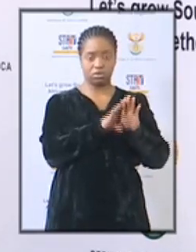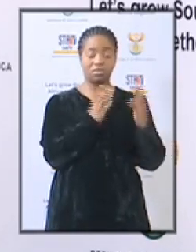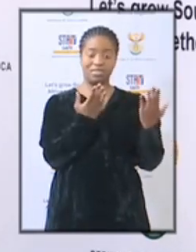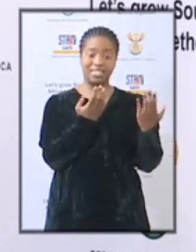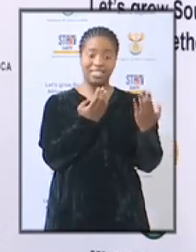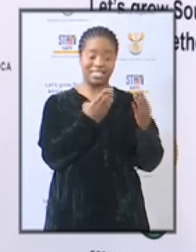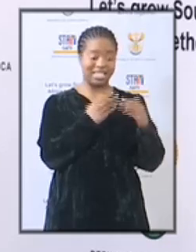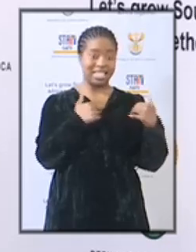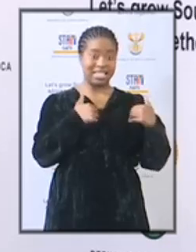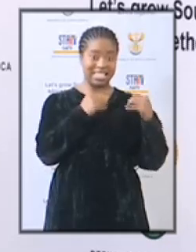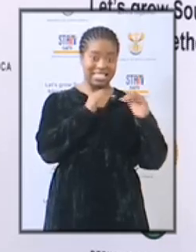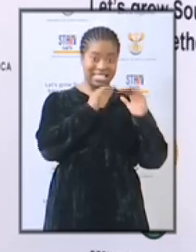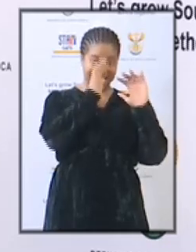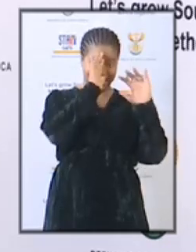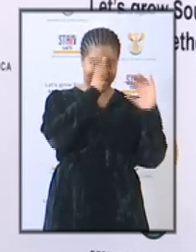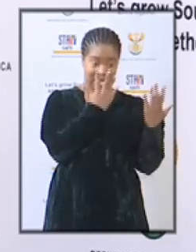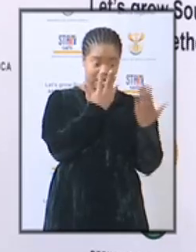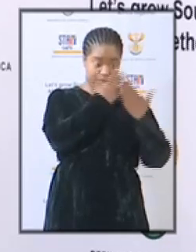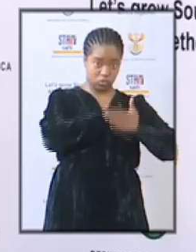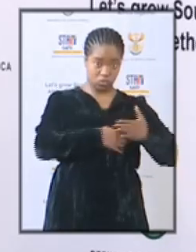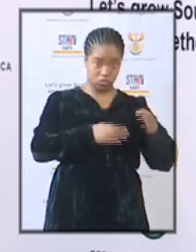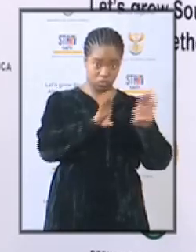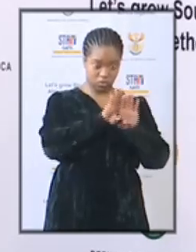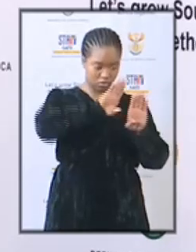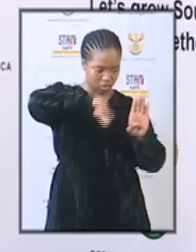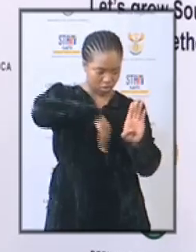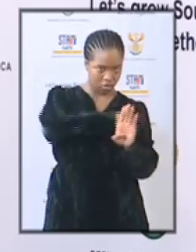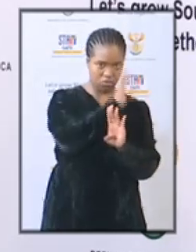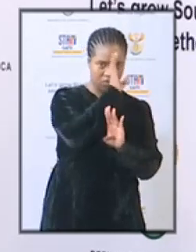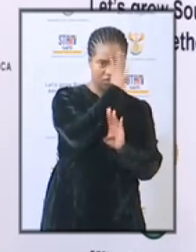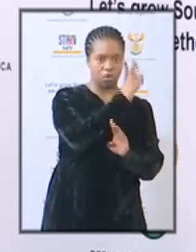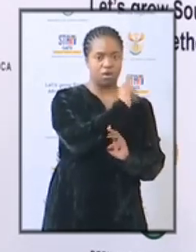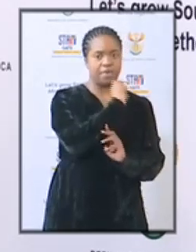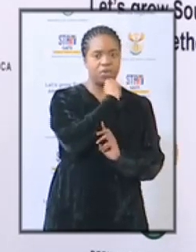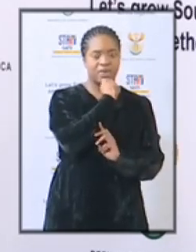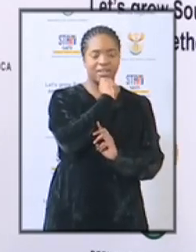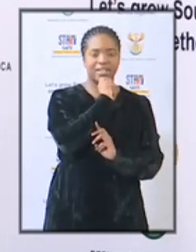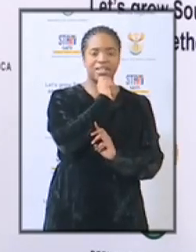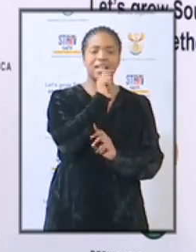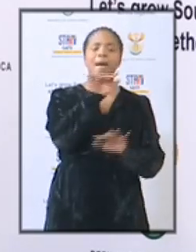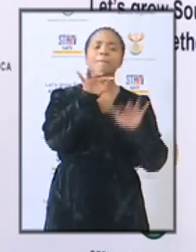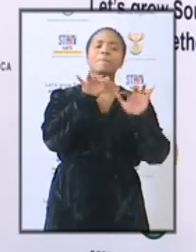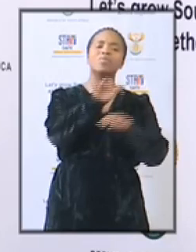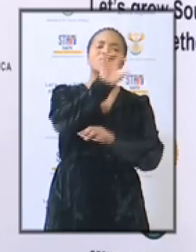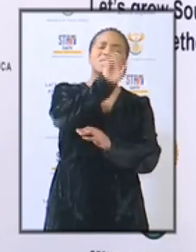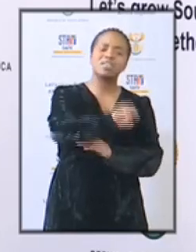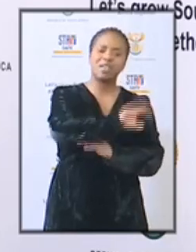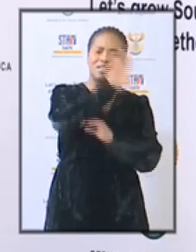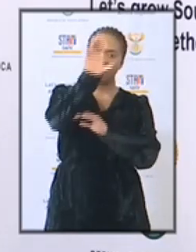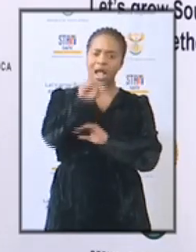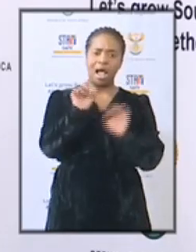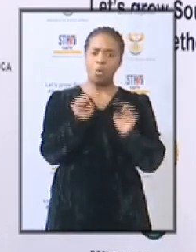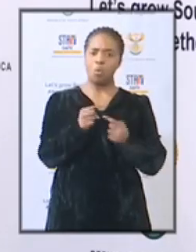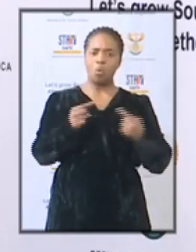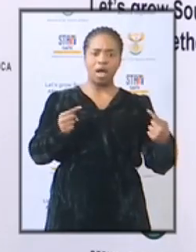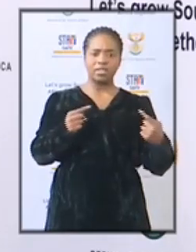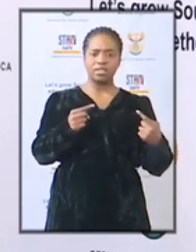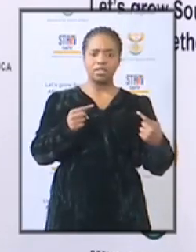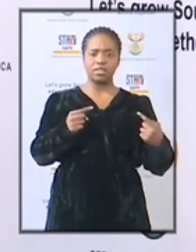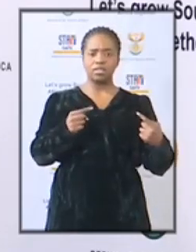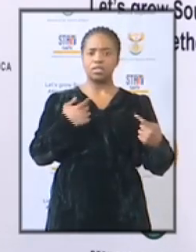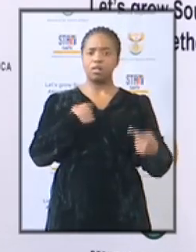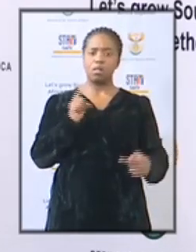curfew starts at 10 p.m. We request South Africans that you are not going to be found on the